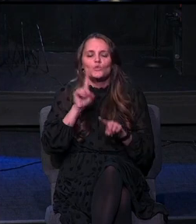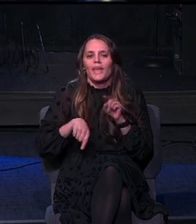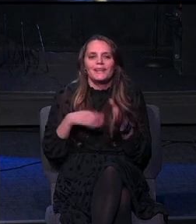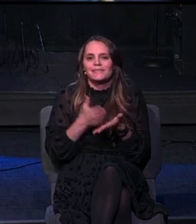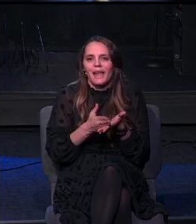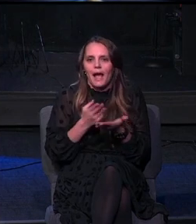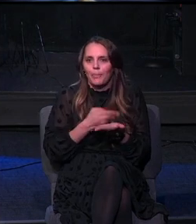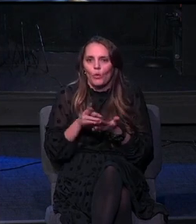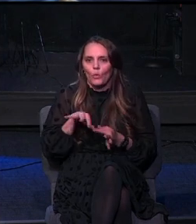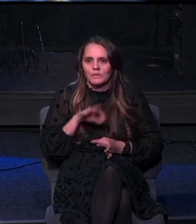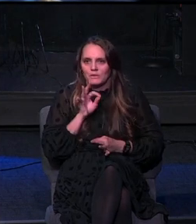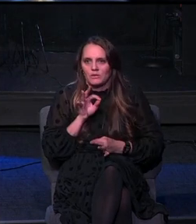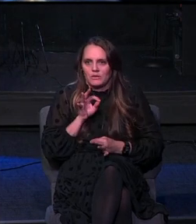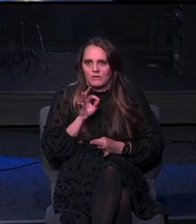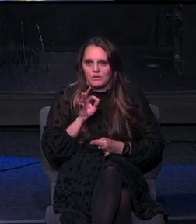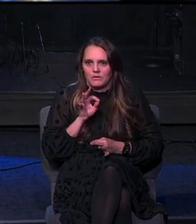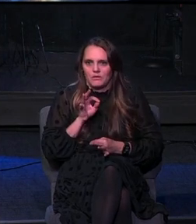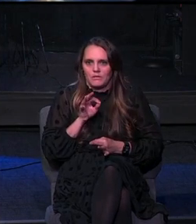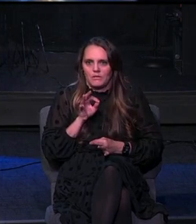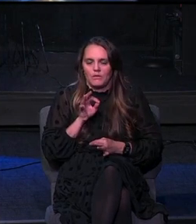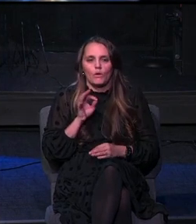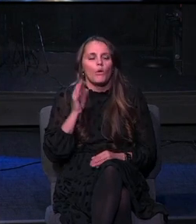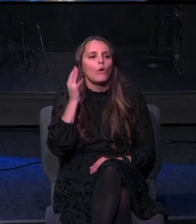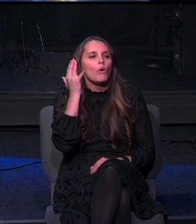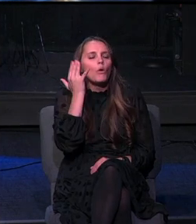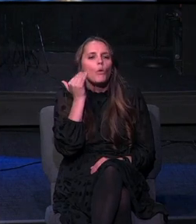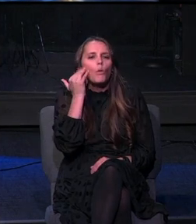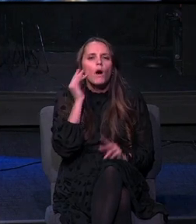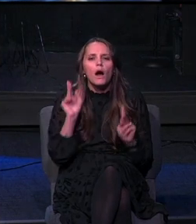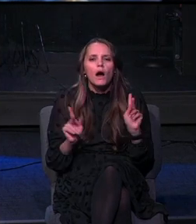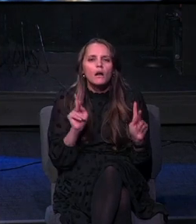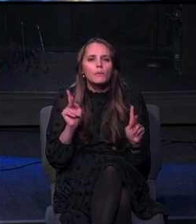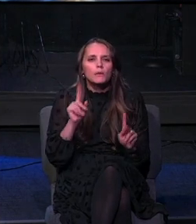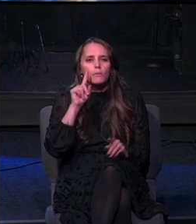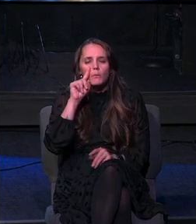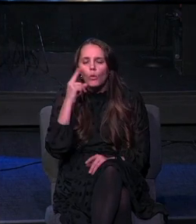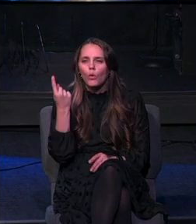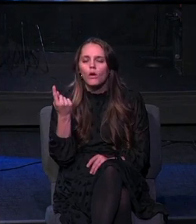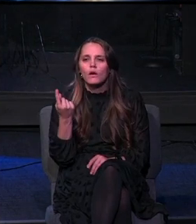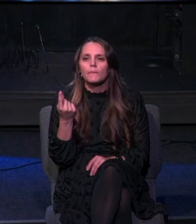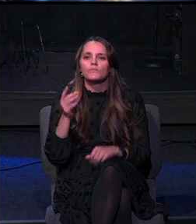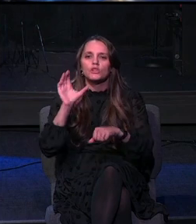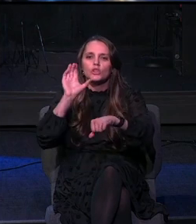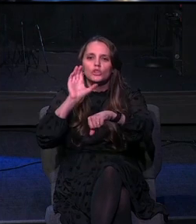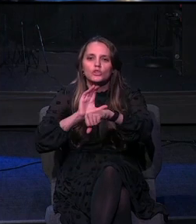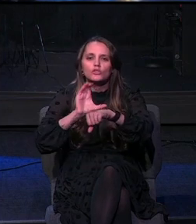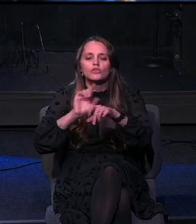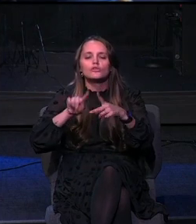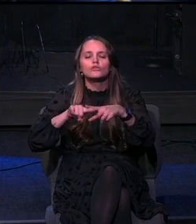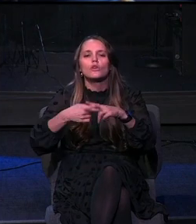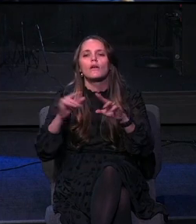There's nothing you can do to stop it. Why are people so bored? The church began like a rocket ship.